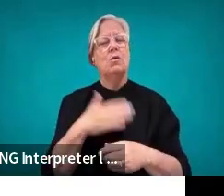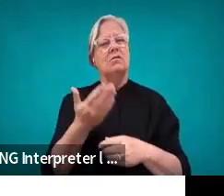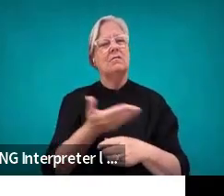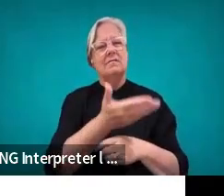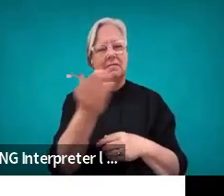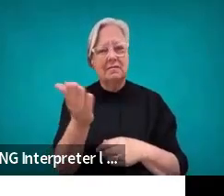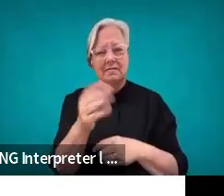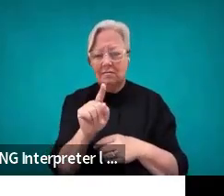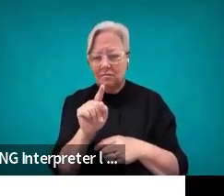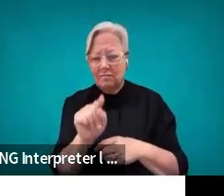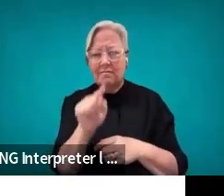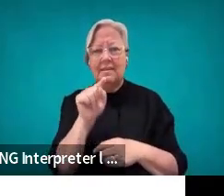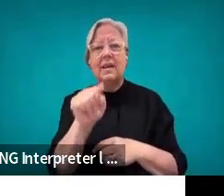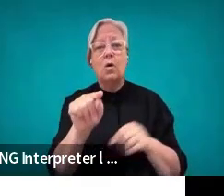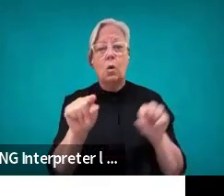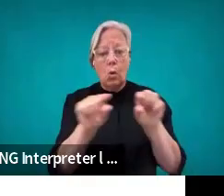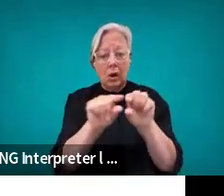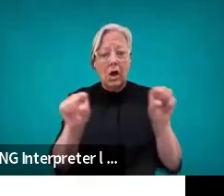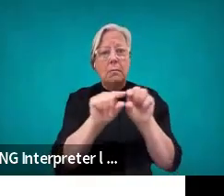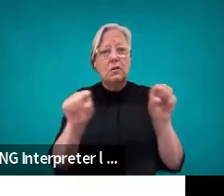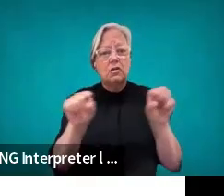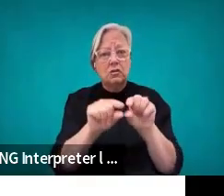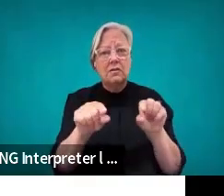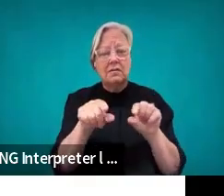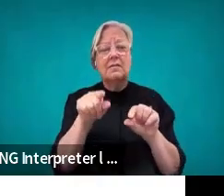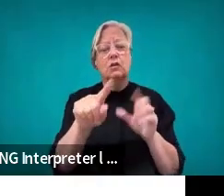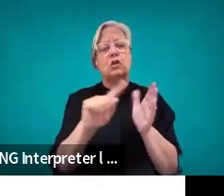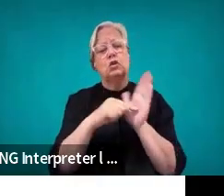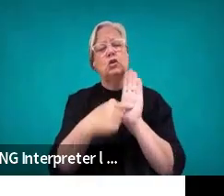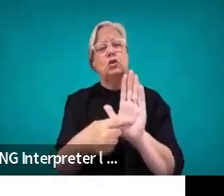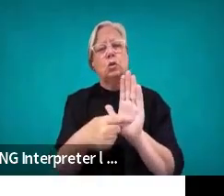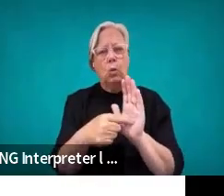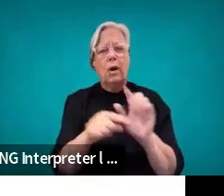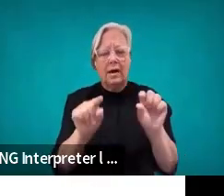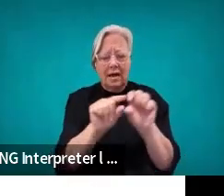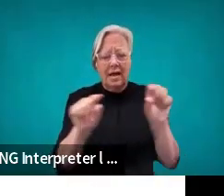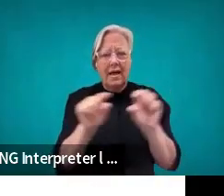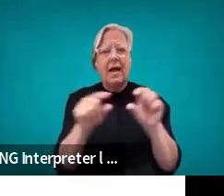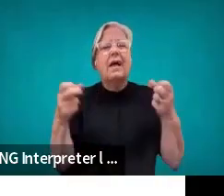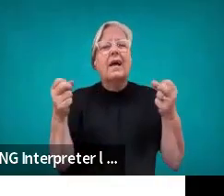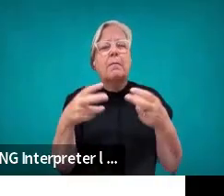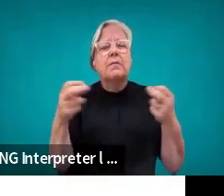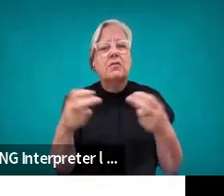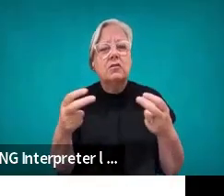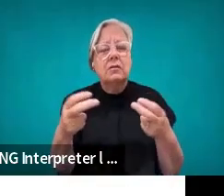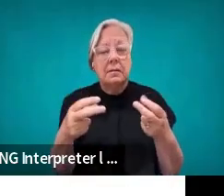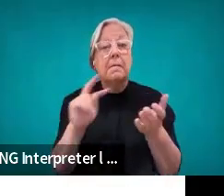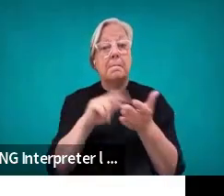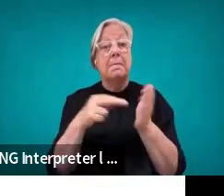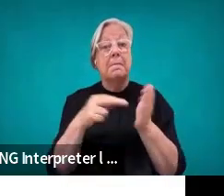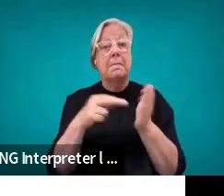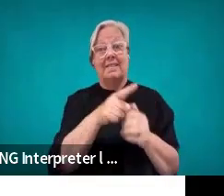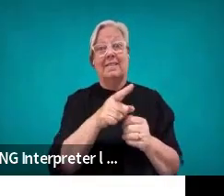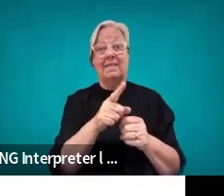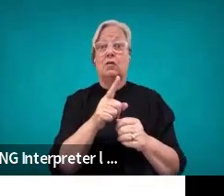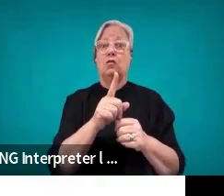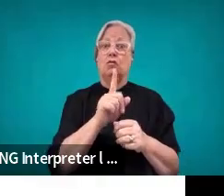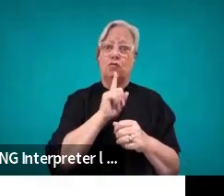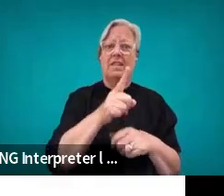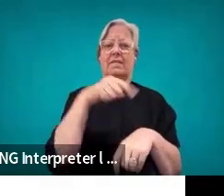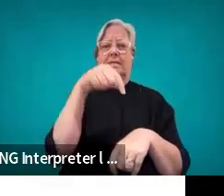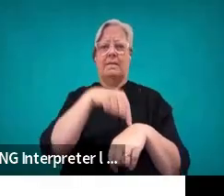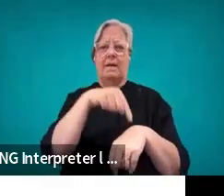live captions by clicking Show Captions on your Zoom toolbar to view real-time subtitles during the